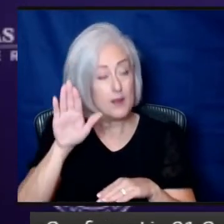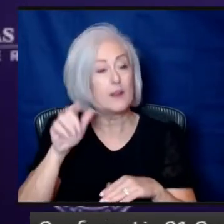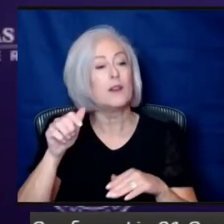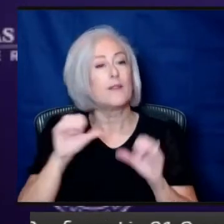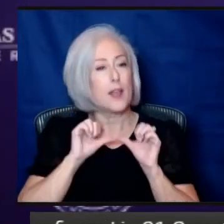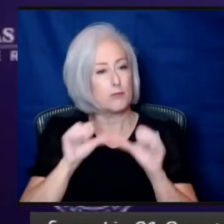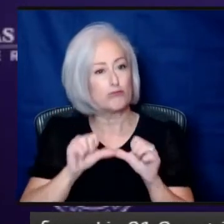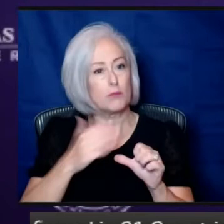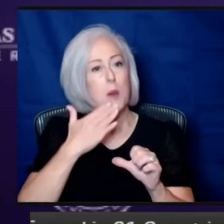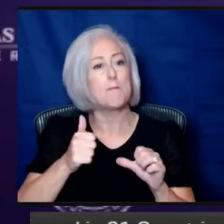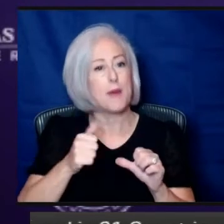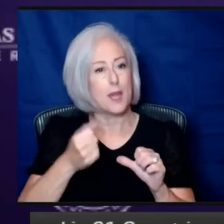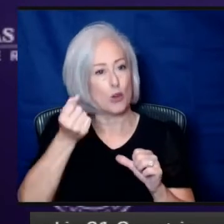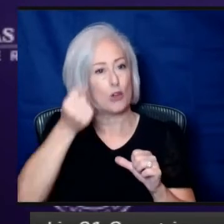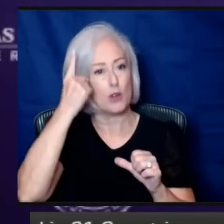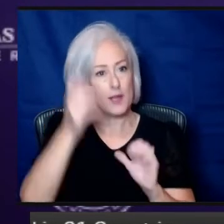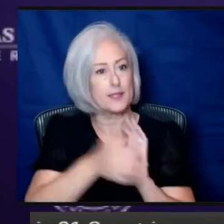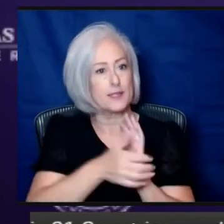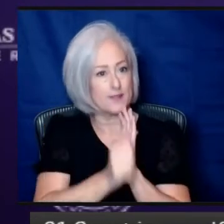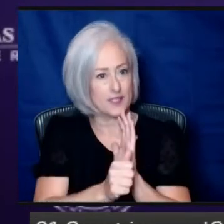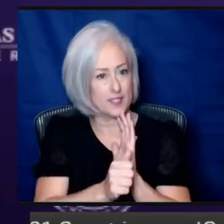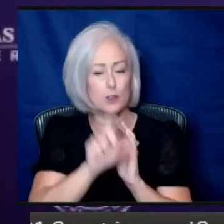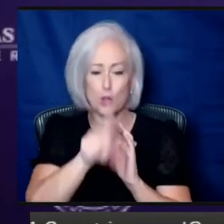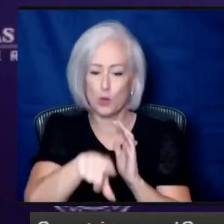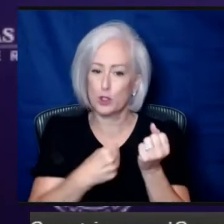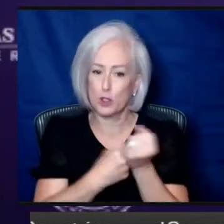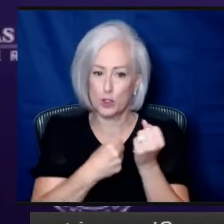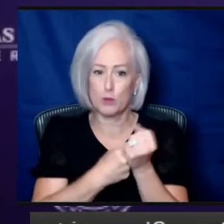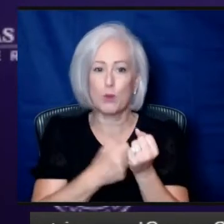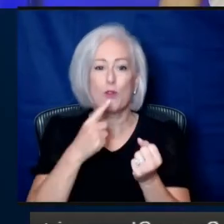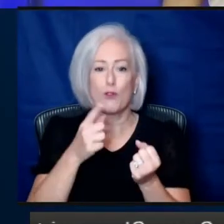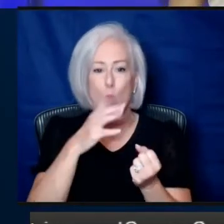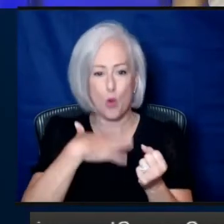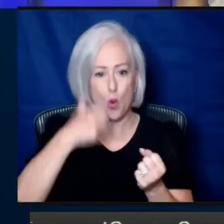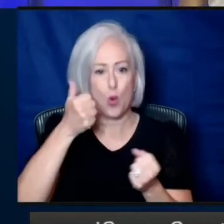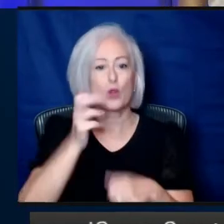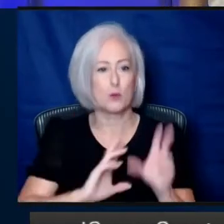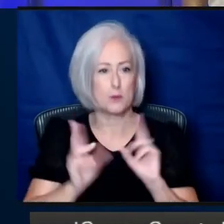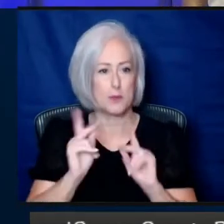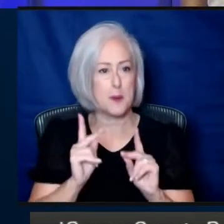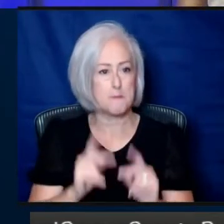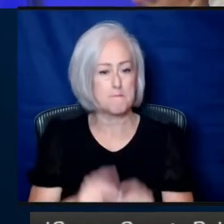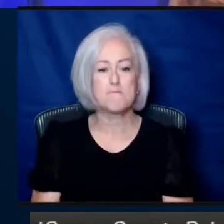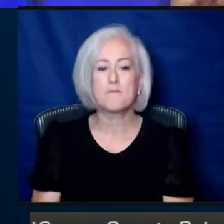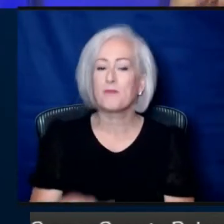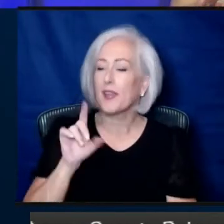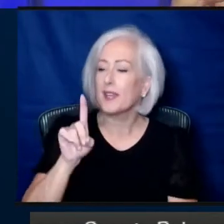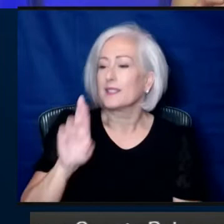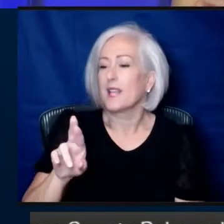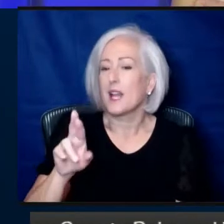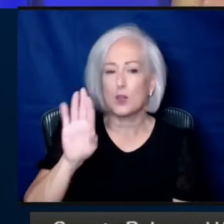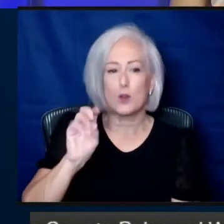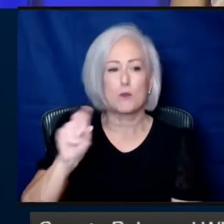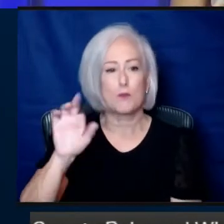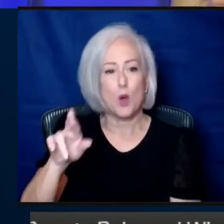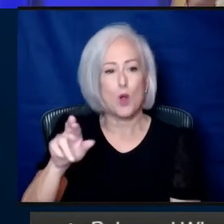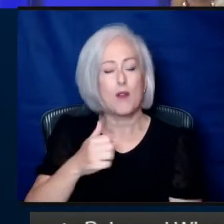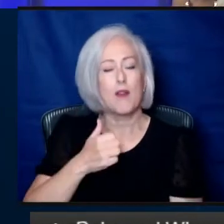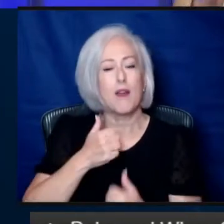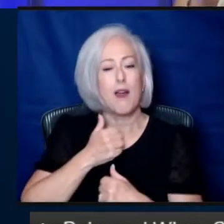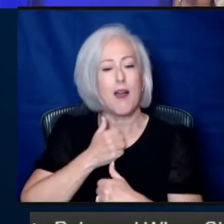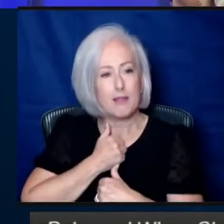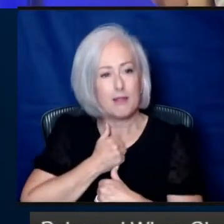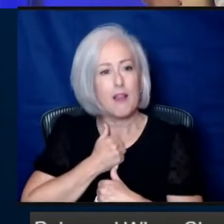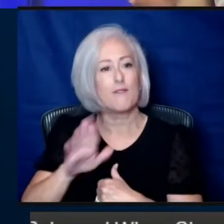We should be supporting pet ownership, especially in those older people. Dr. Boyer, I'd love your take on another study that came out. And there have